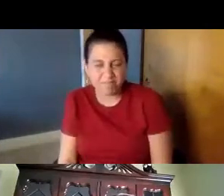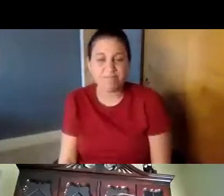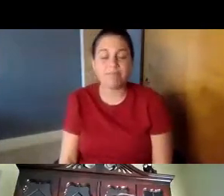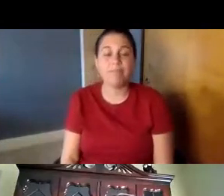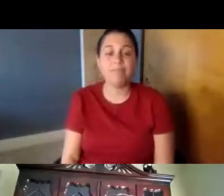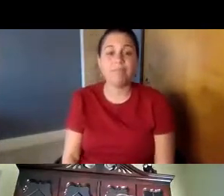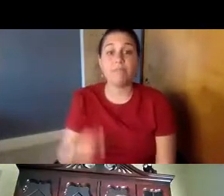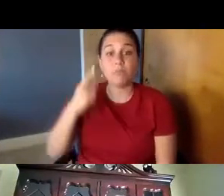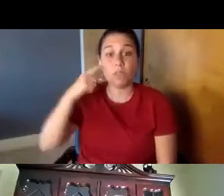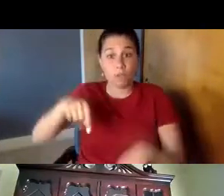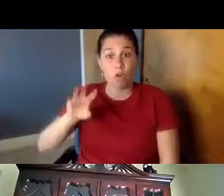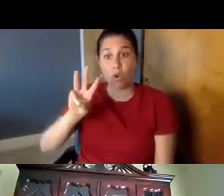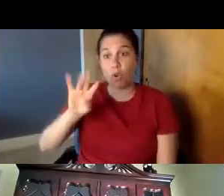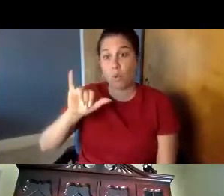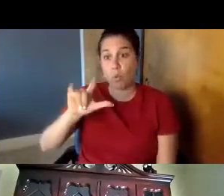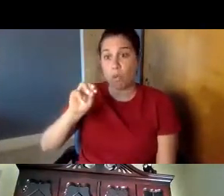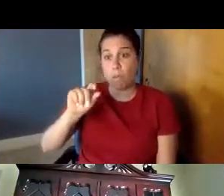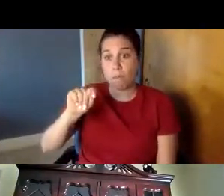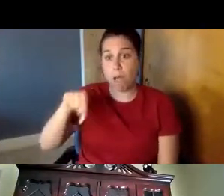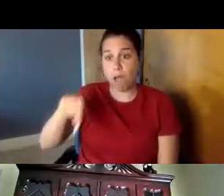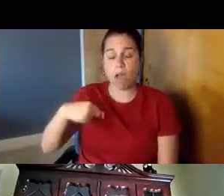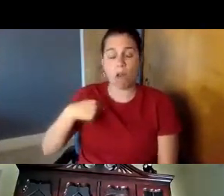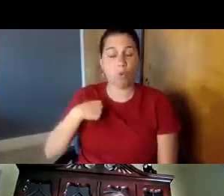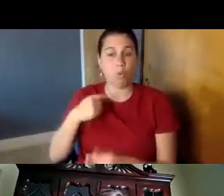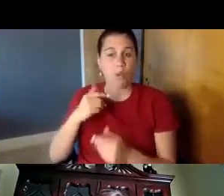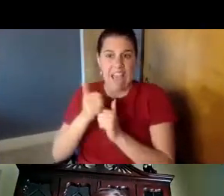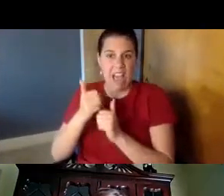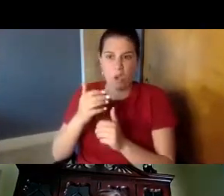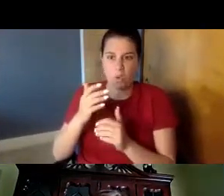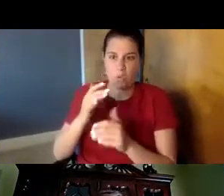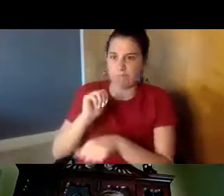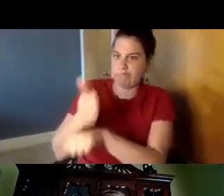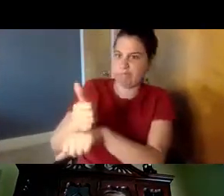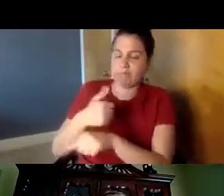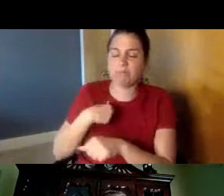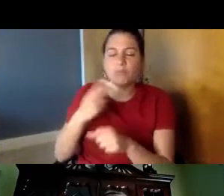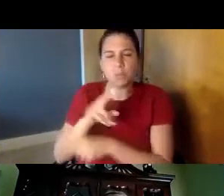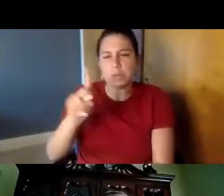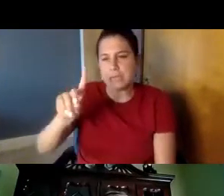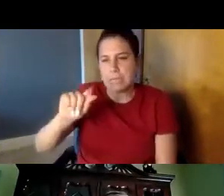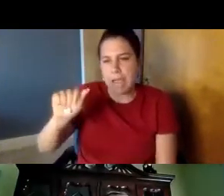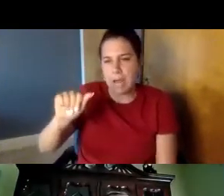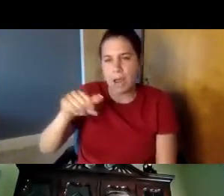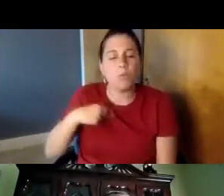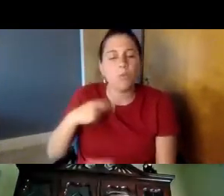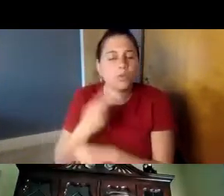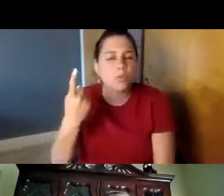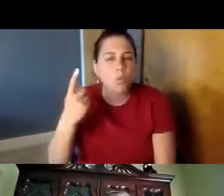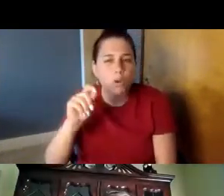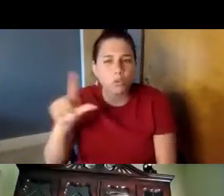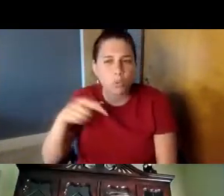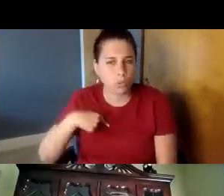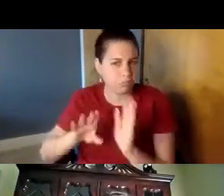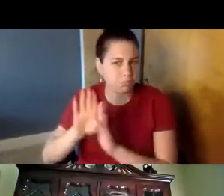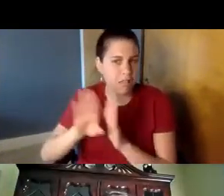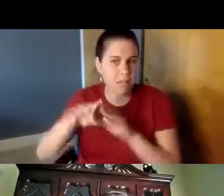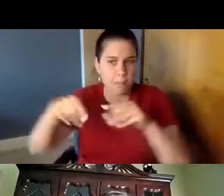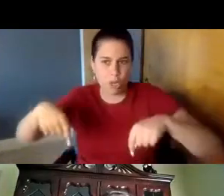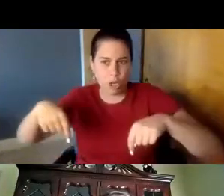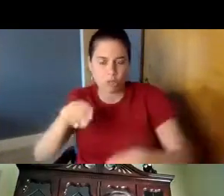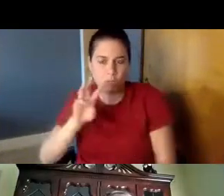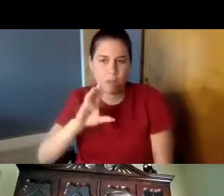for Wilmot is defined using data, and we defined it with a particular tool that we developed here at the Wilmot